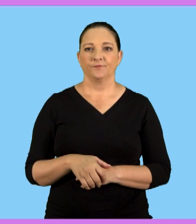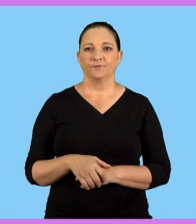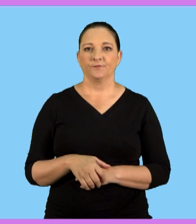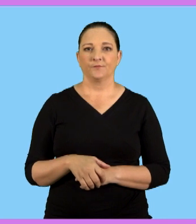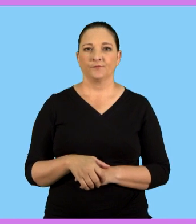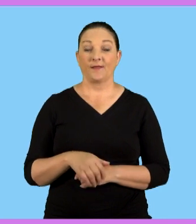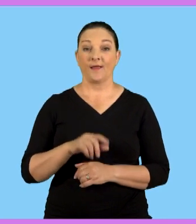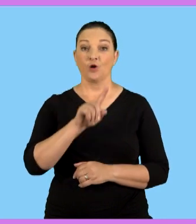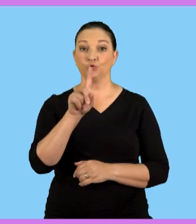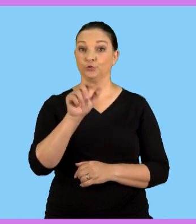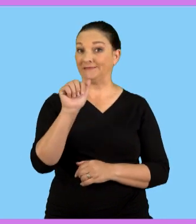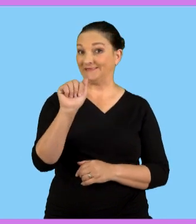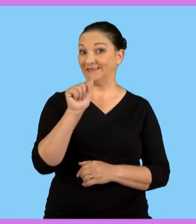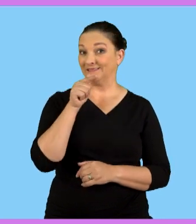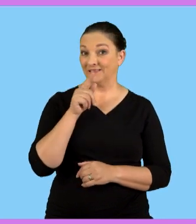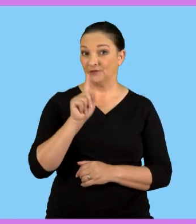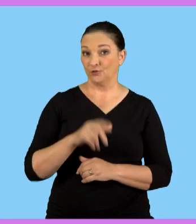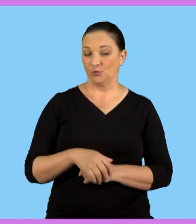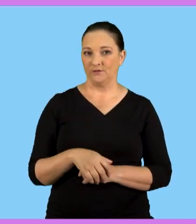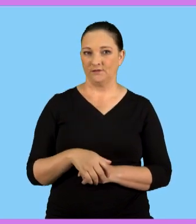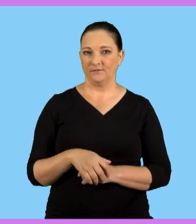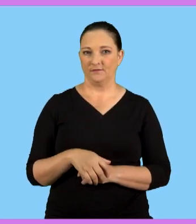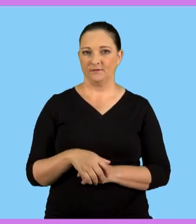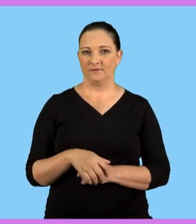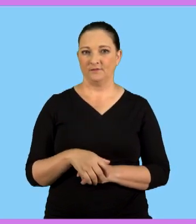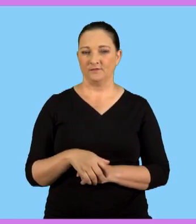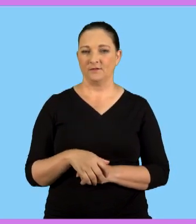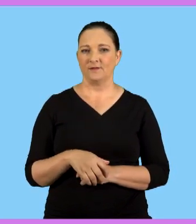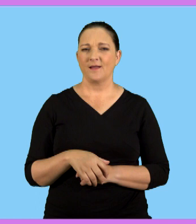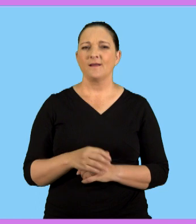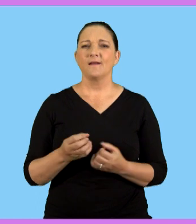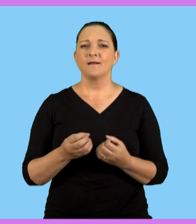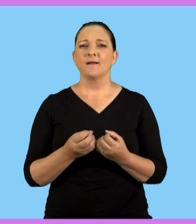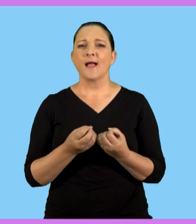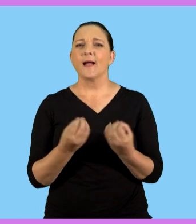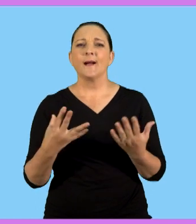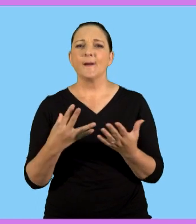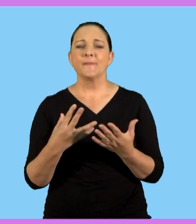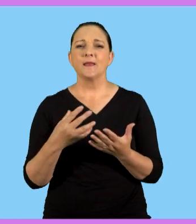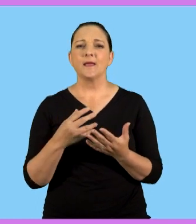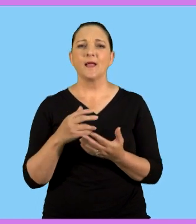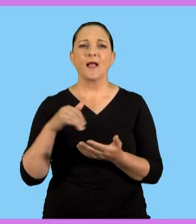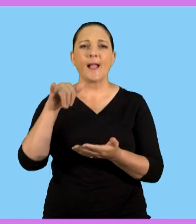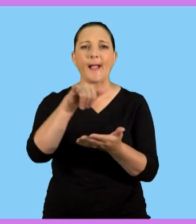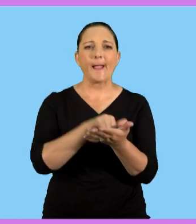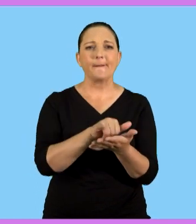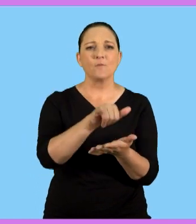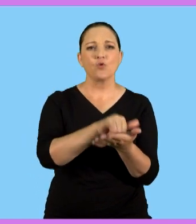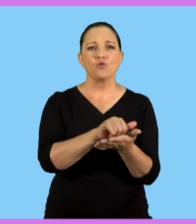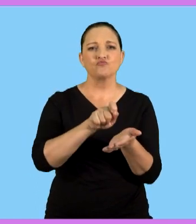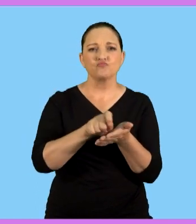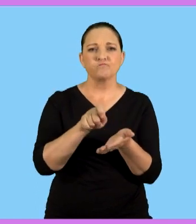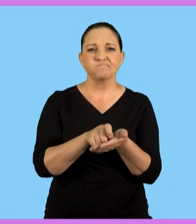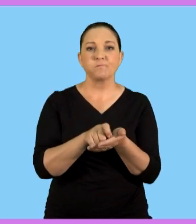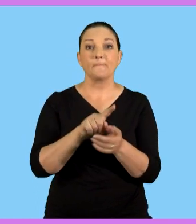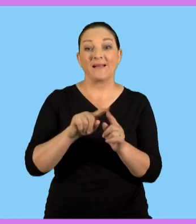right, says the following. Write down the number of airports along the bus routes. So how many, right,